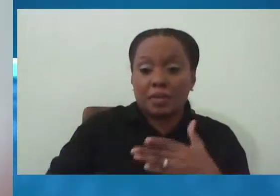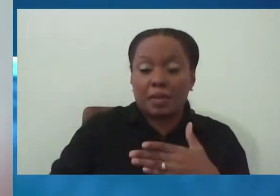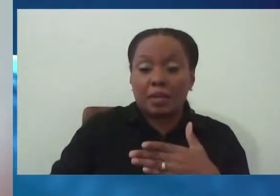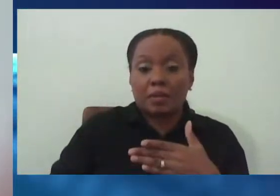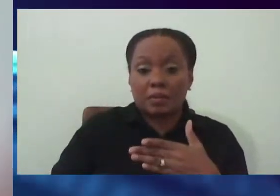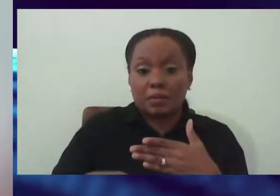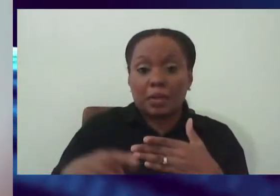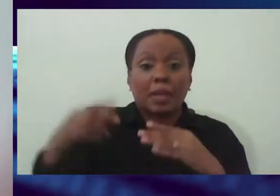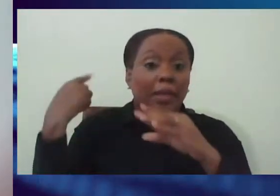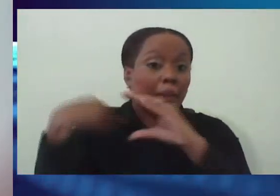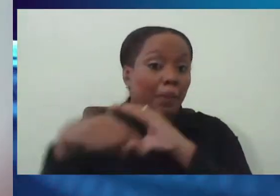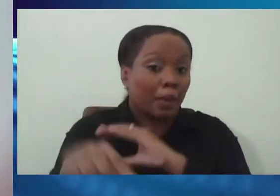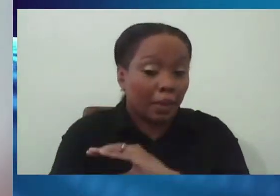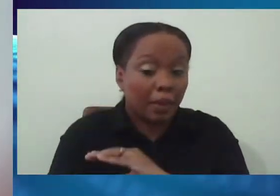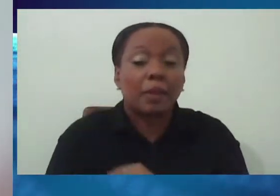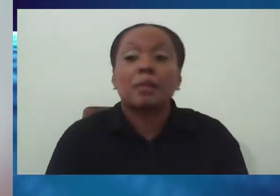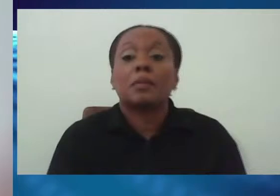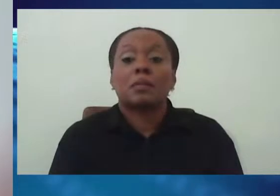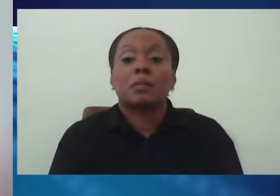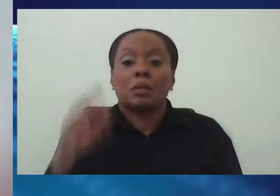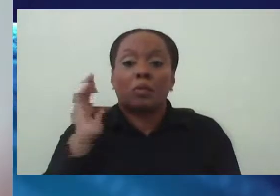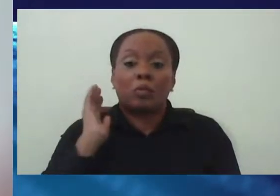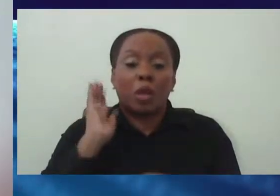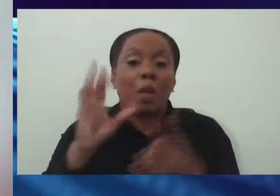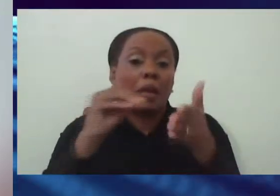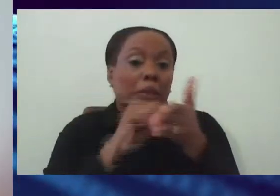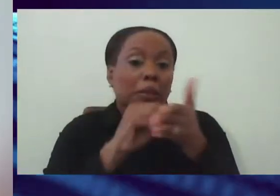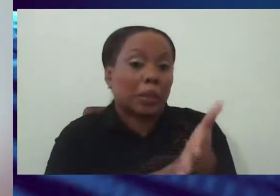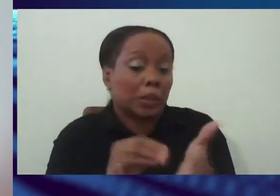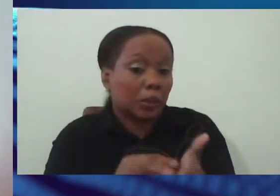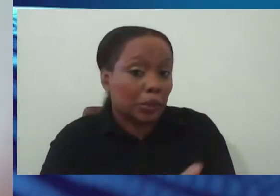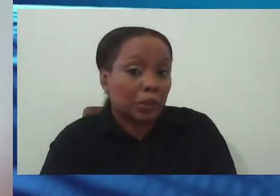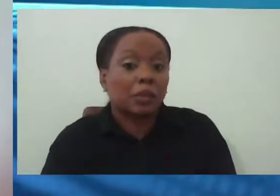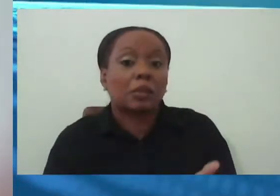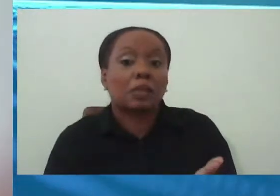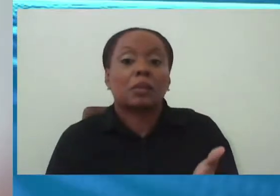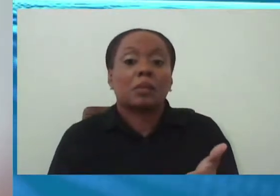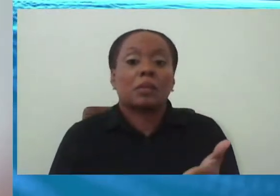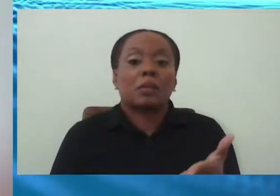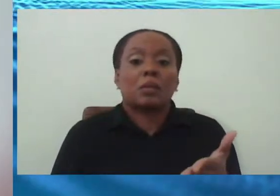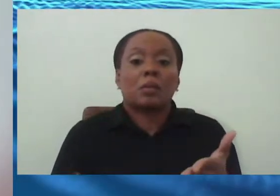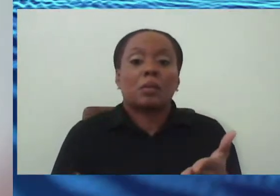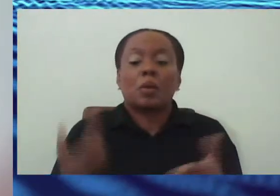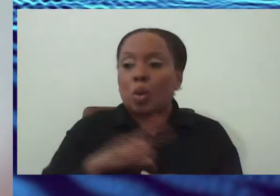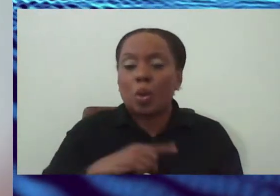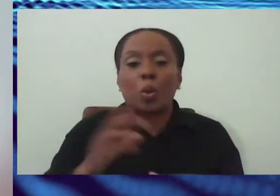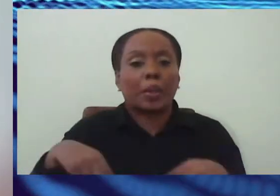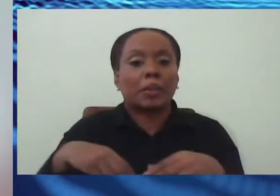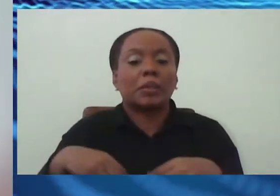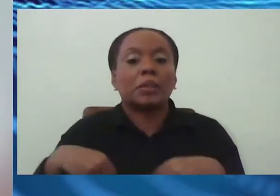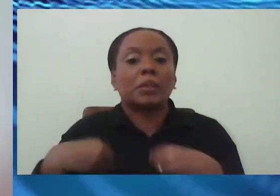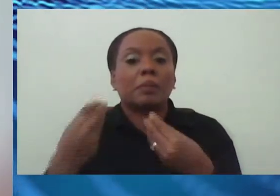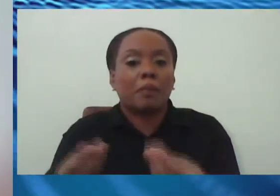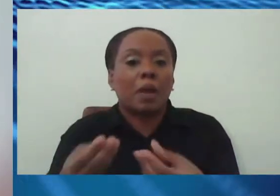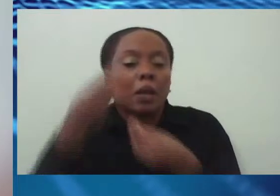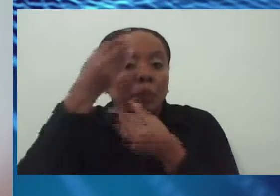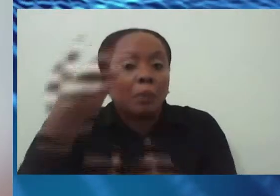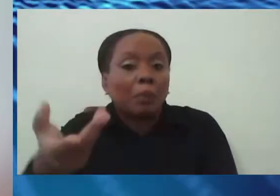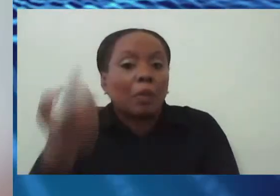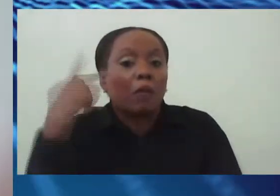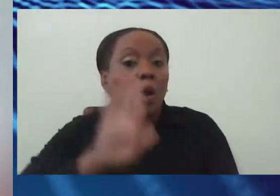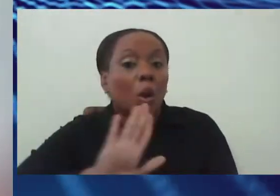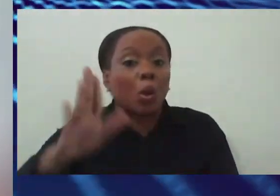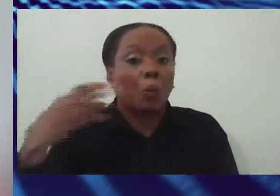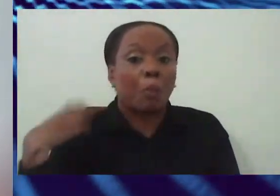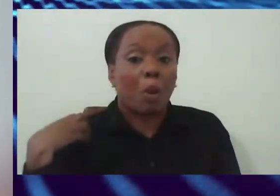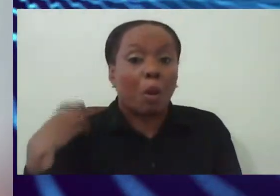either being cleared and we're just documenting in terms of the day that they've been away, or the person then has